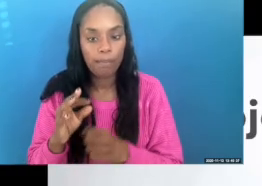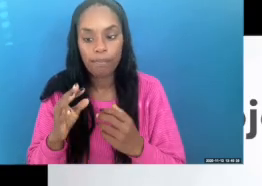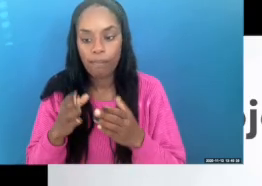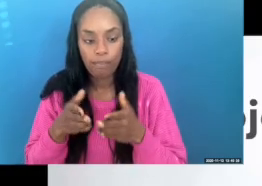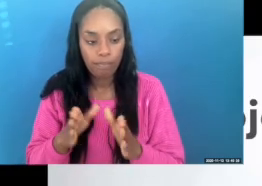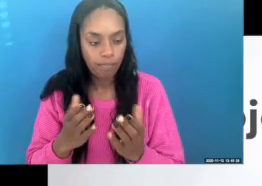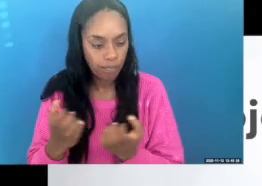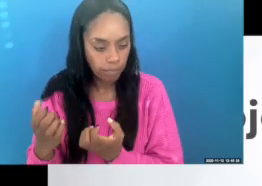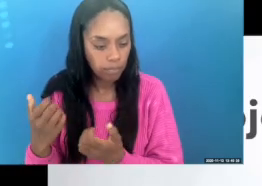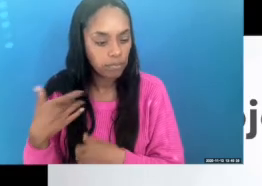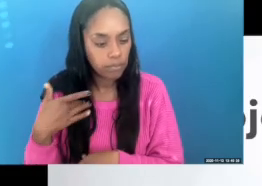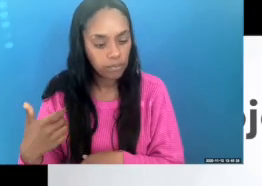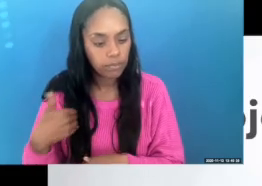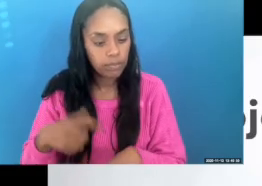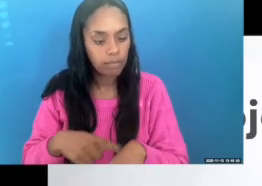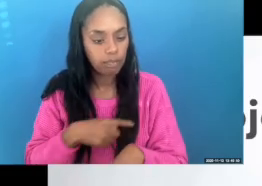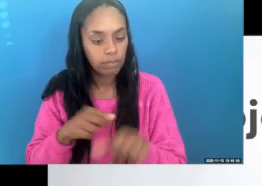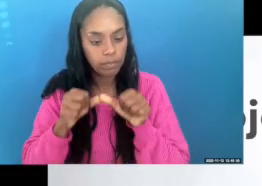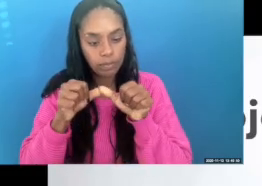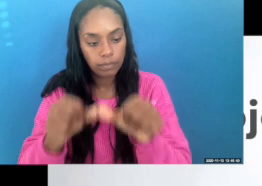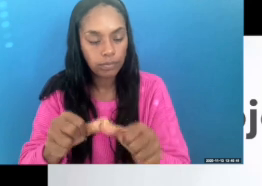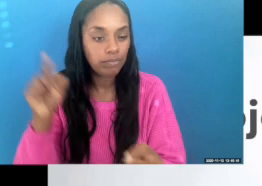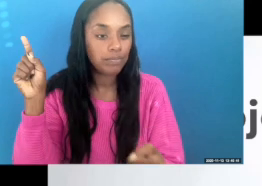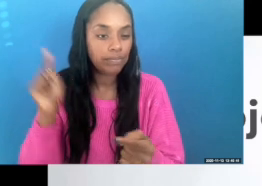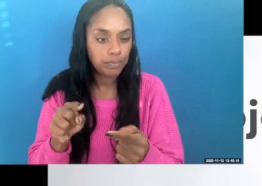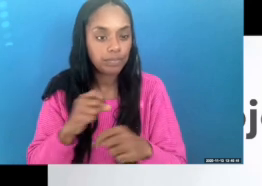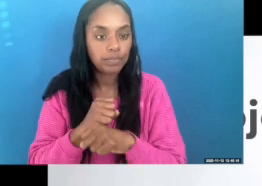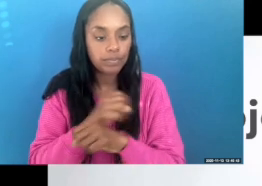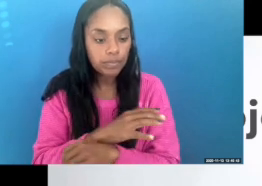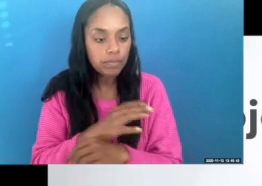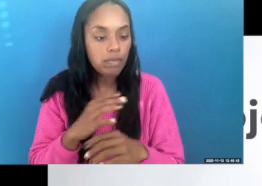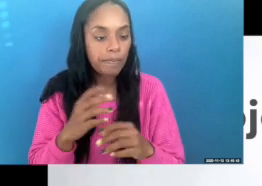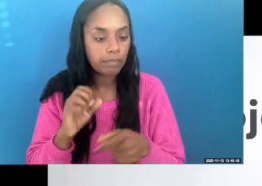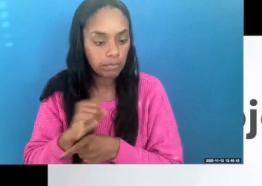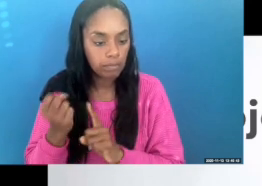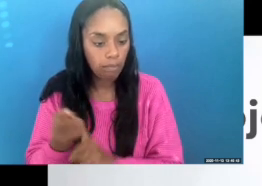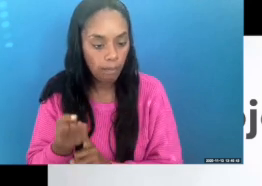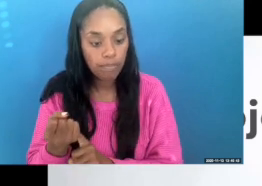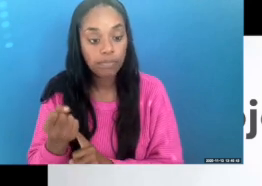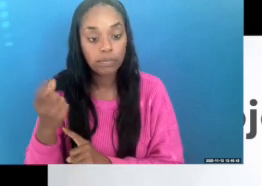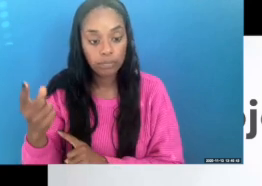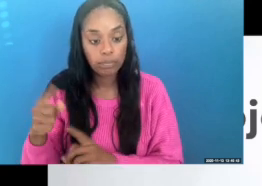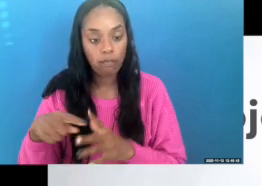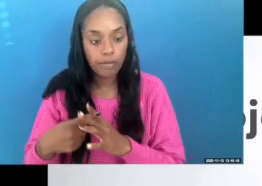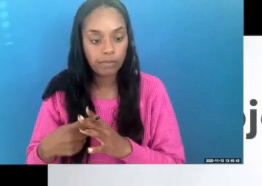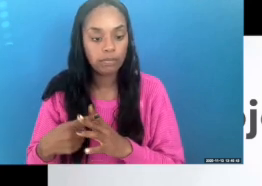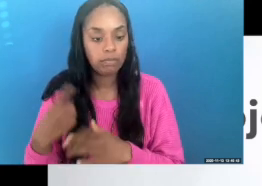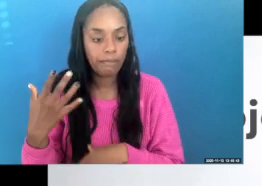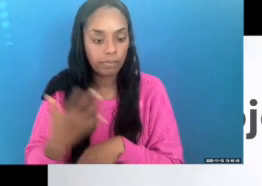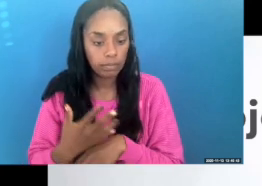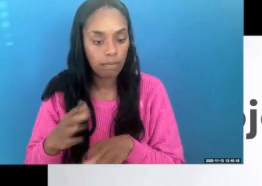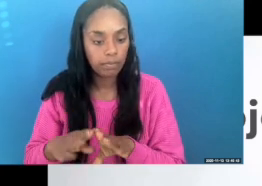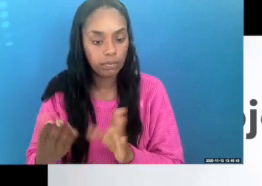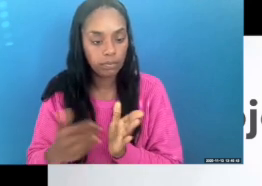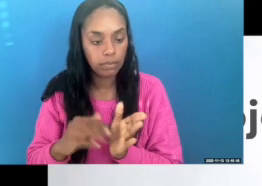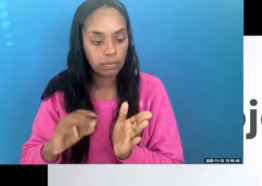CORE. The CORE program accelerates adoption of zero-emission off-road equipment, which typically have long lifespans